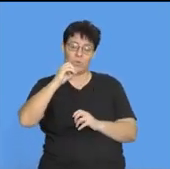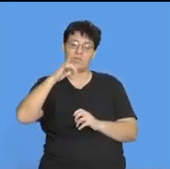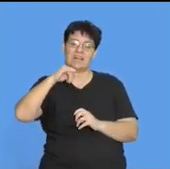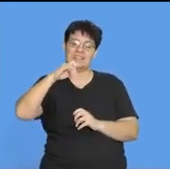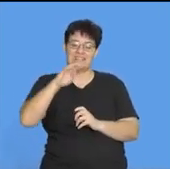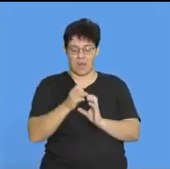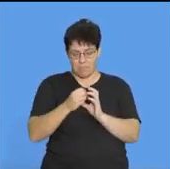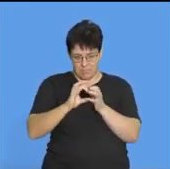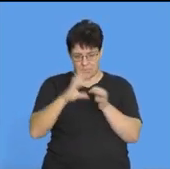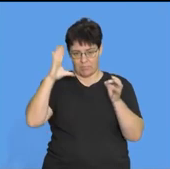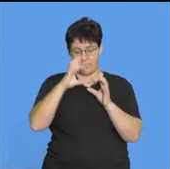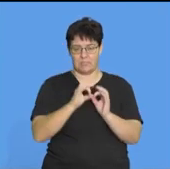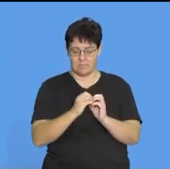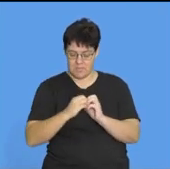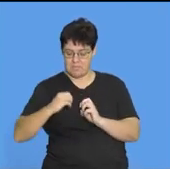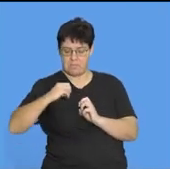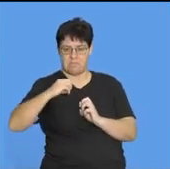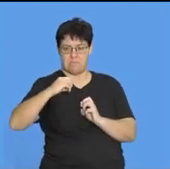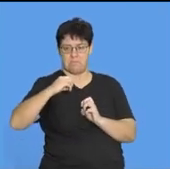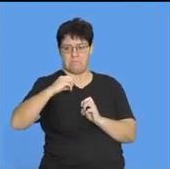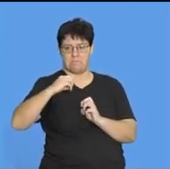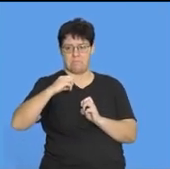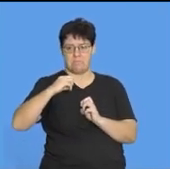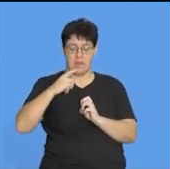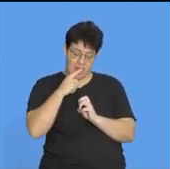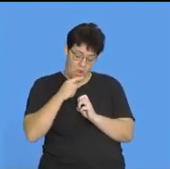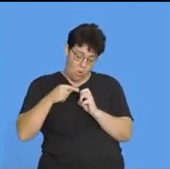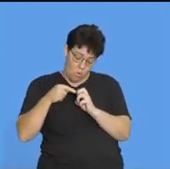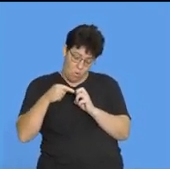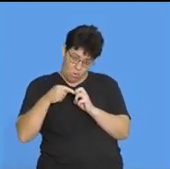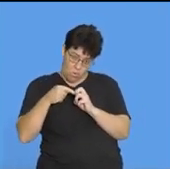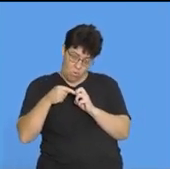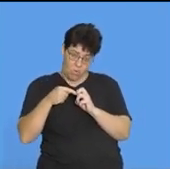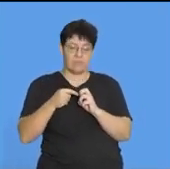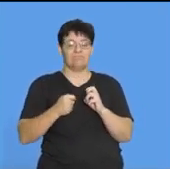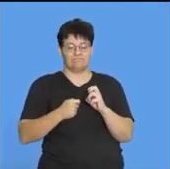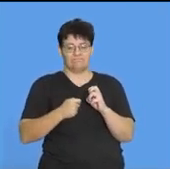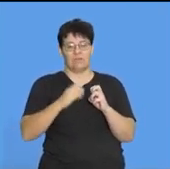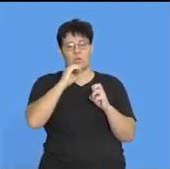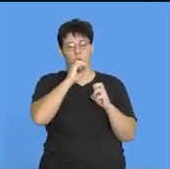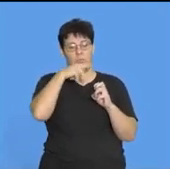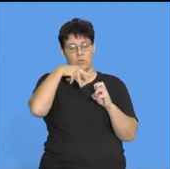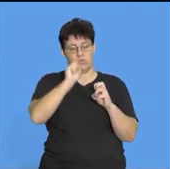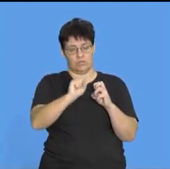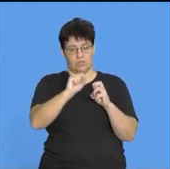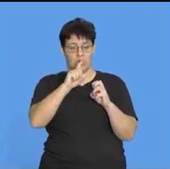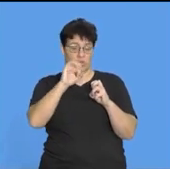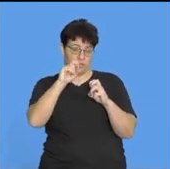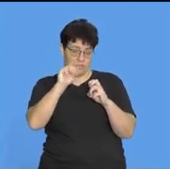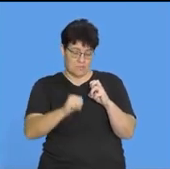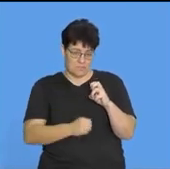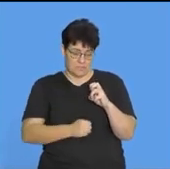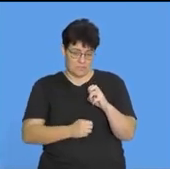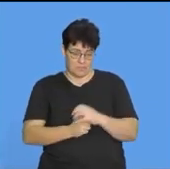released, and now we refer to that Grafting follicle as the corpus luteum. Again, if we